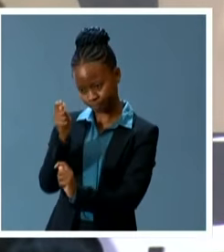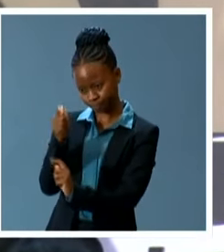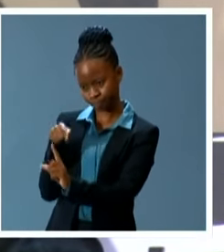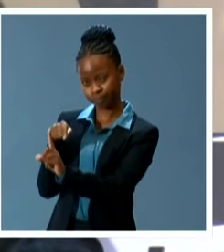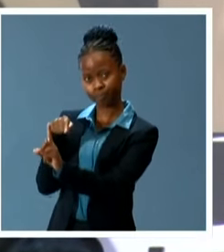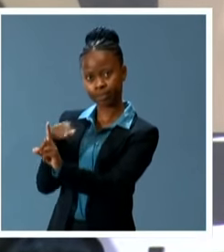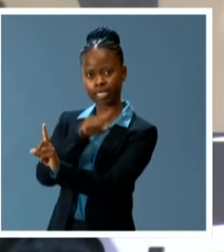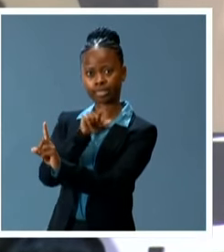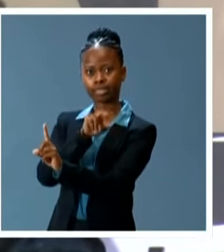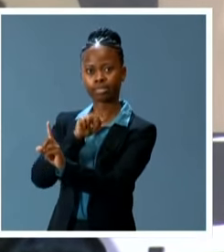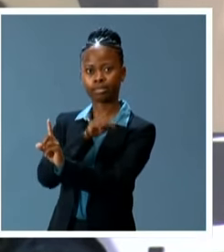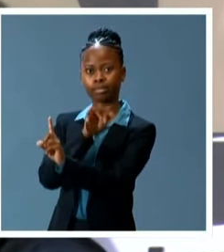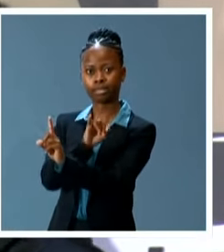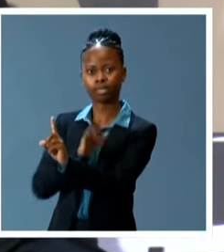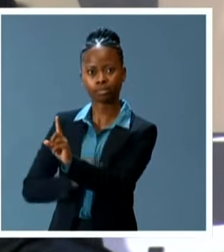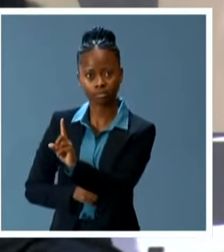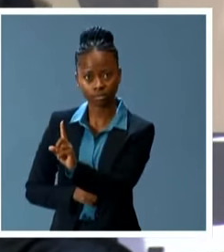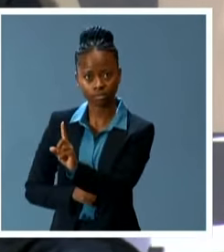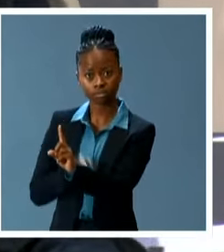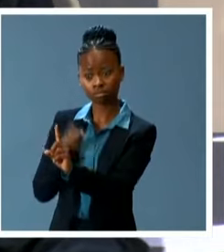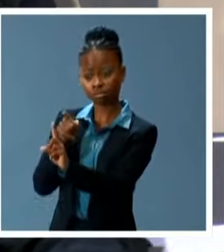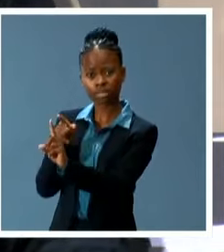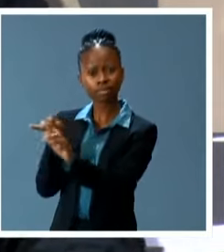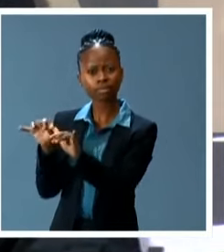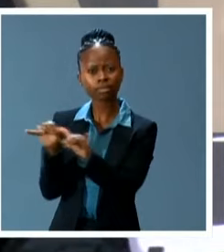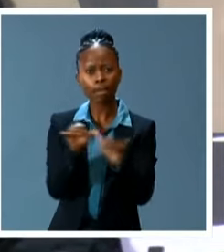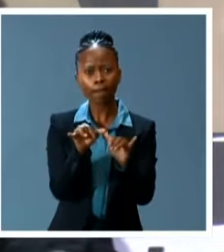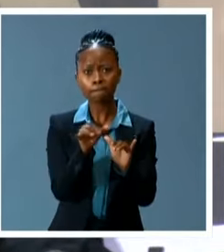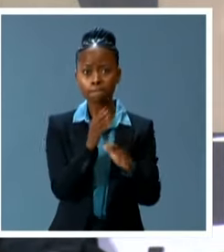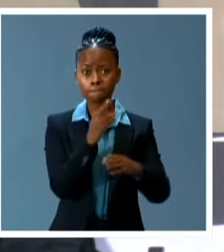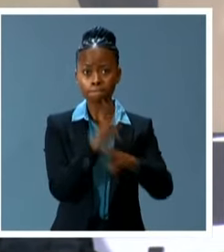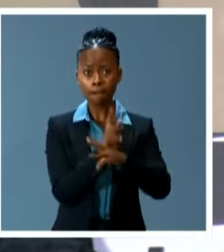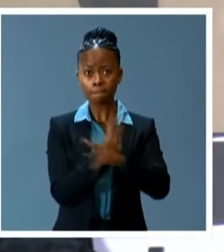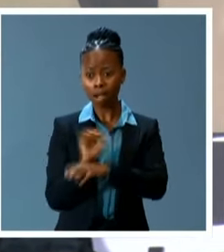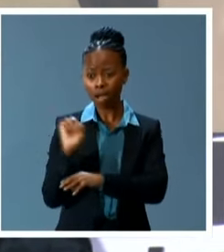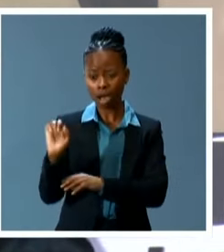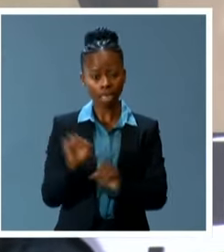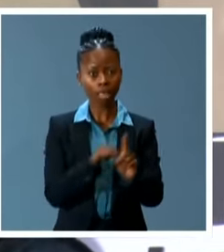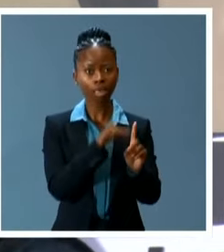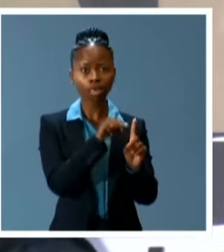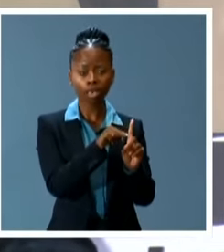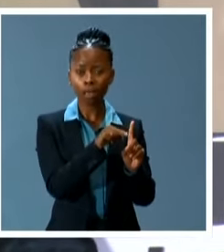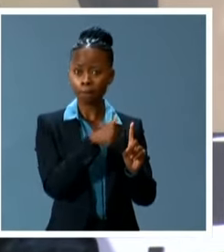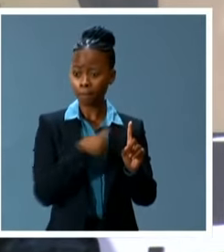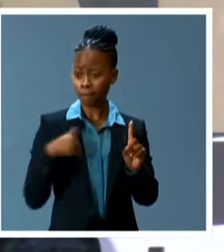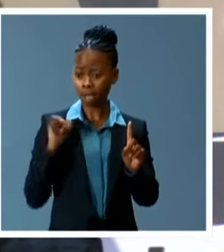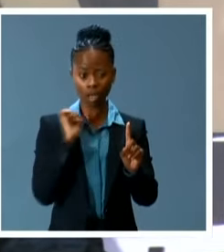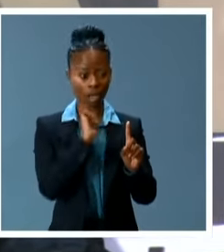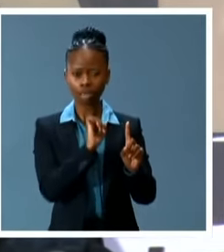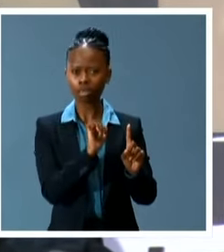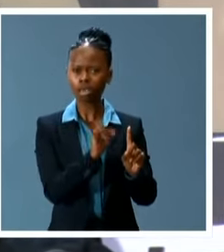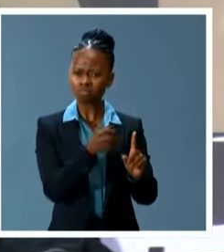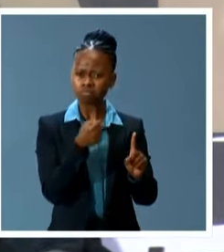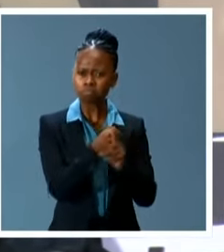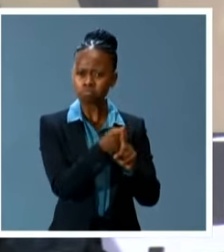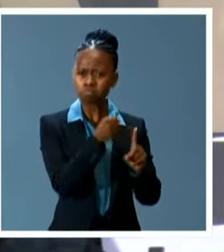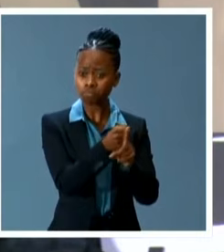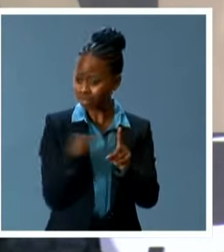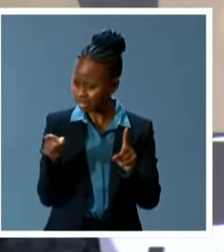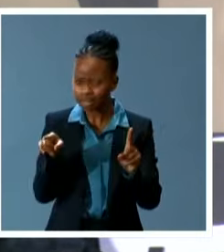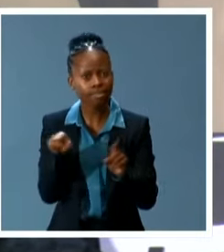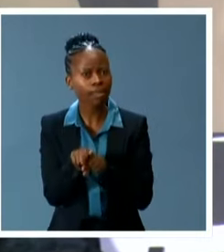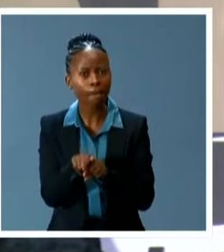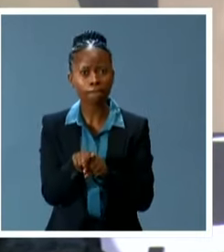memory. Like her mother, she was a fighter. She had resilience, and she cared about